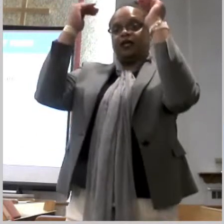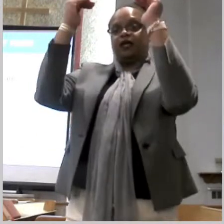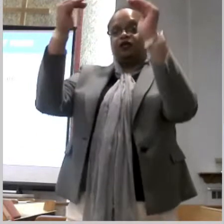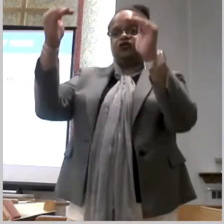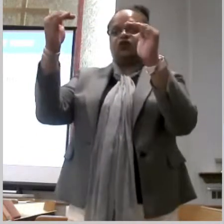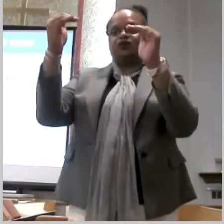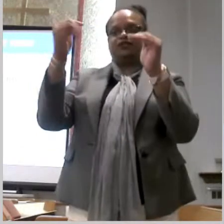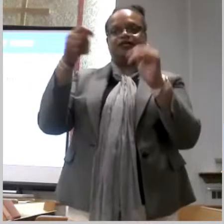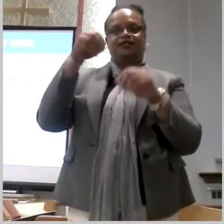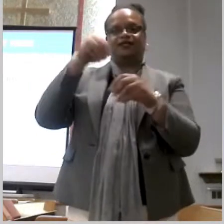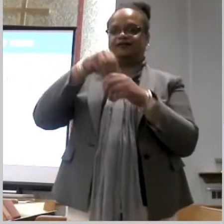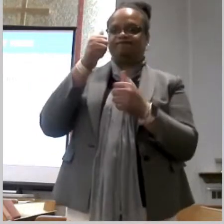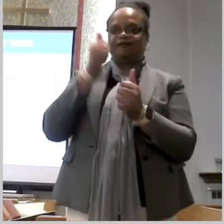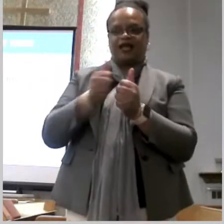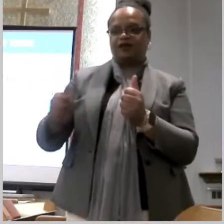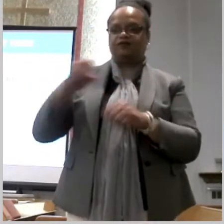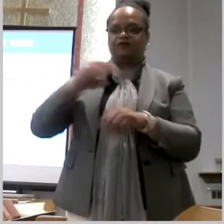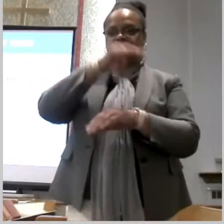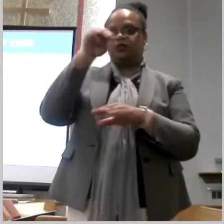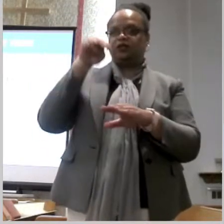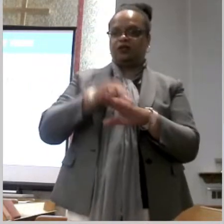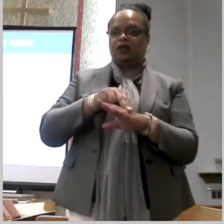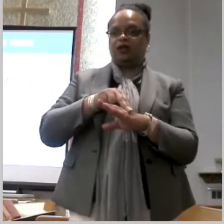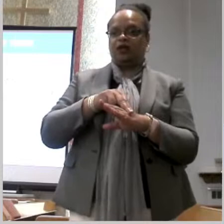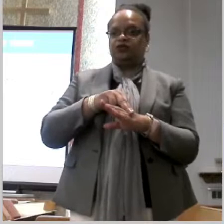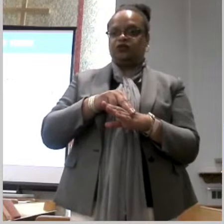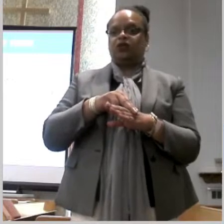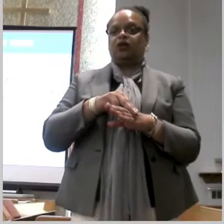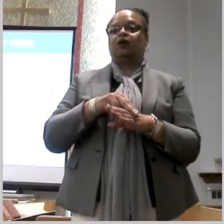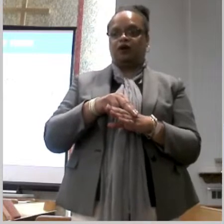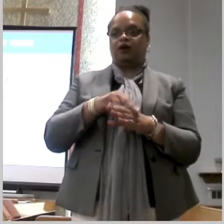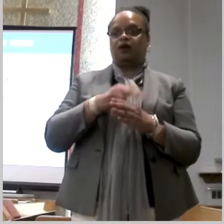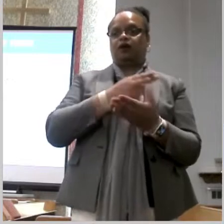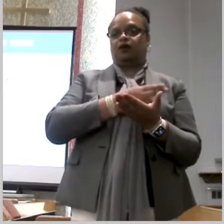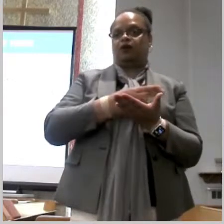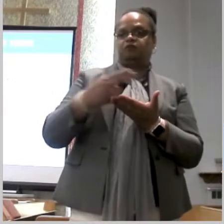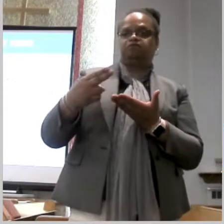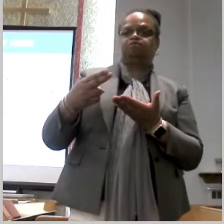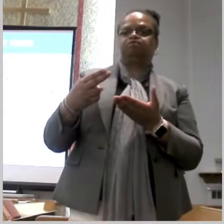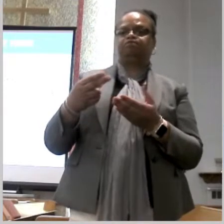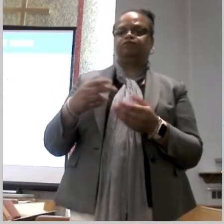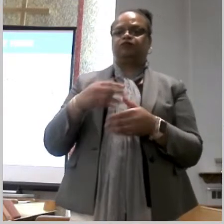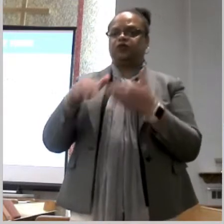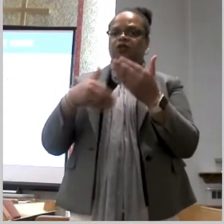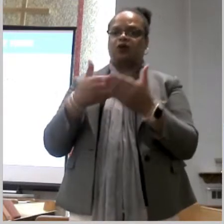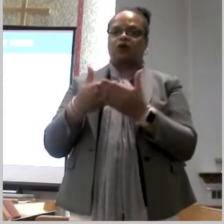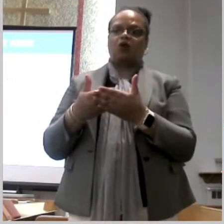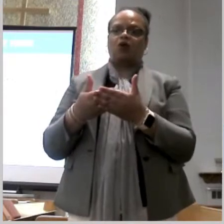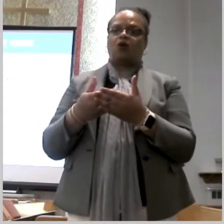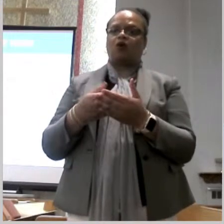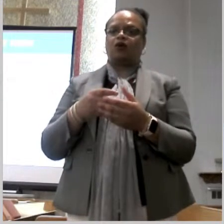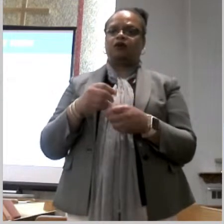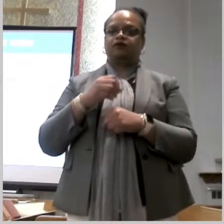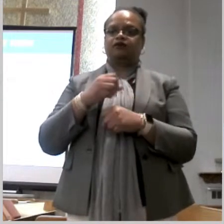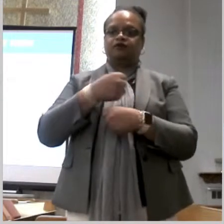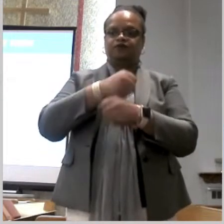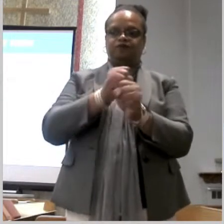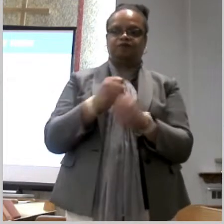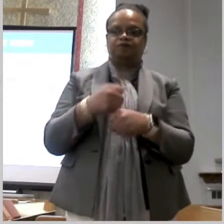High, exalted in every nation, sovereign of